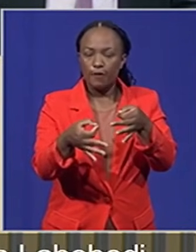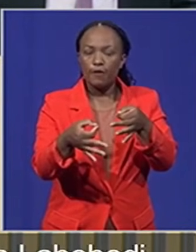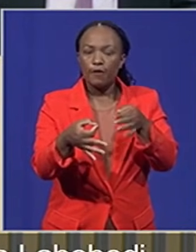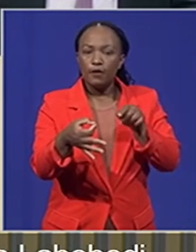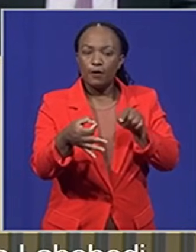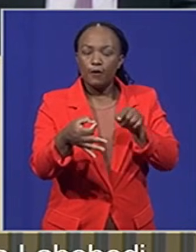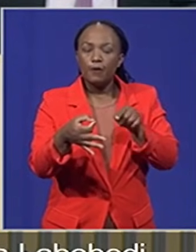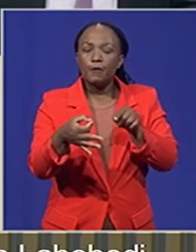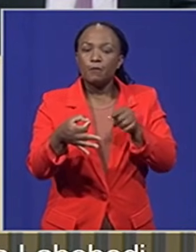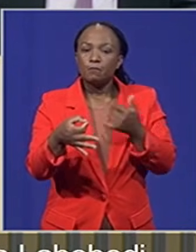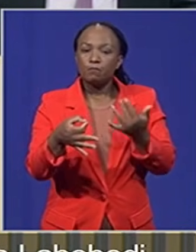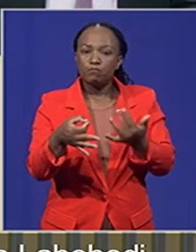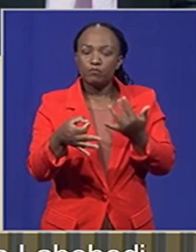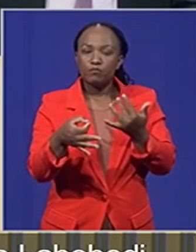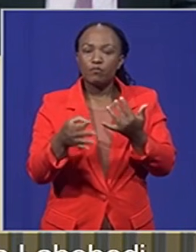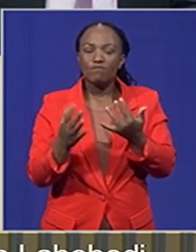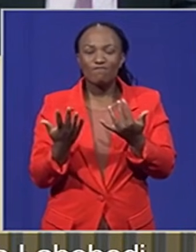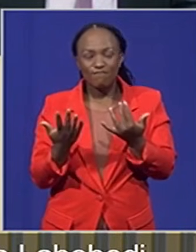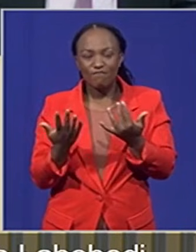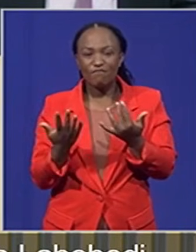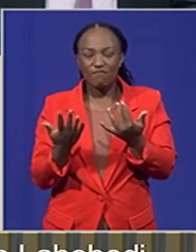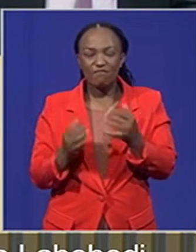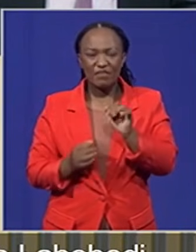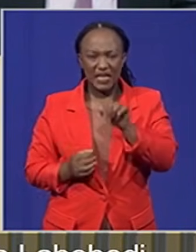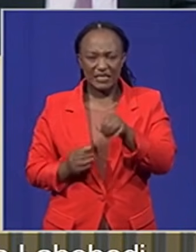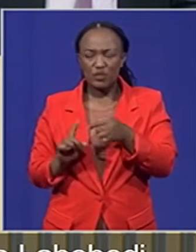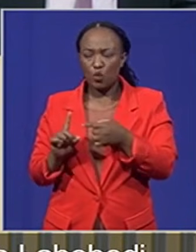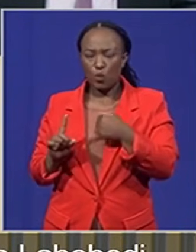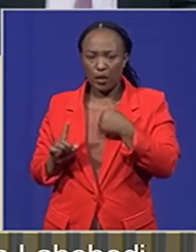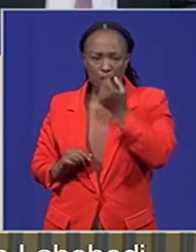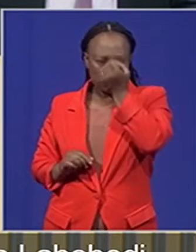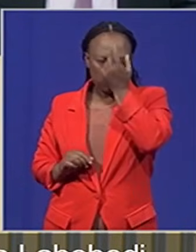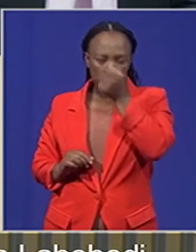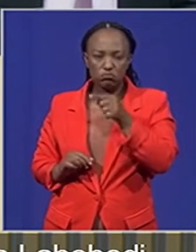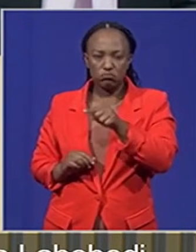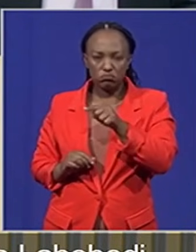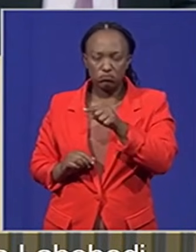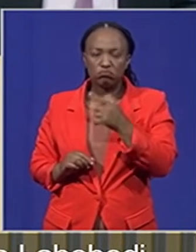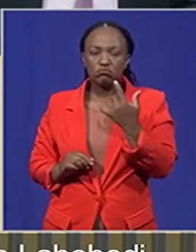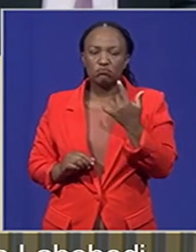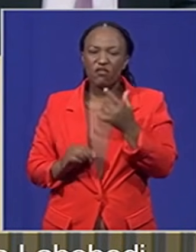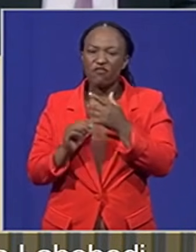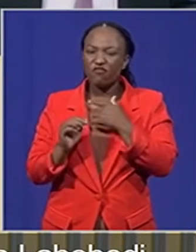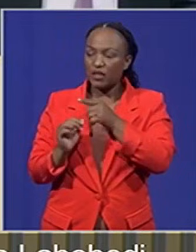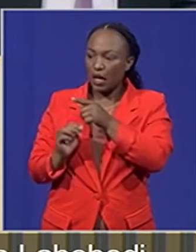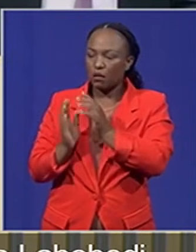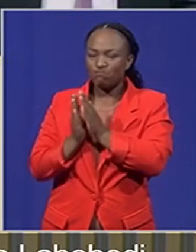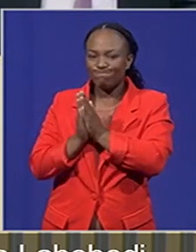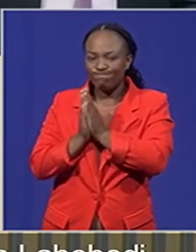we, to an extent, do understand the plea